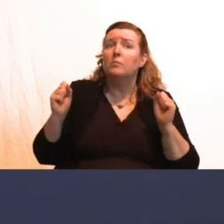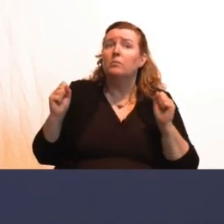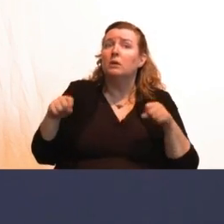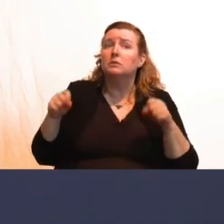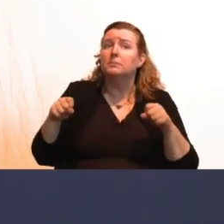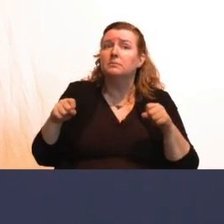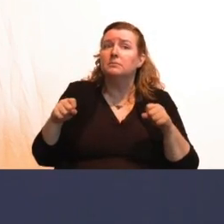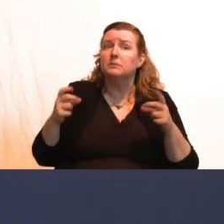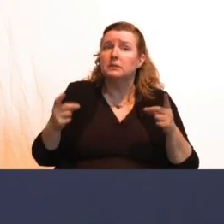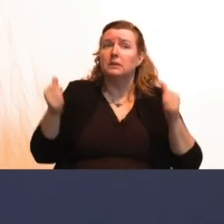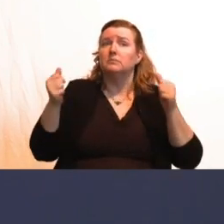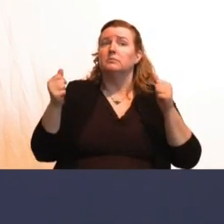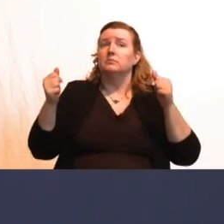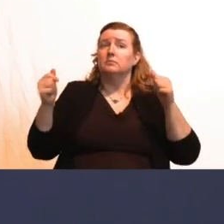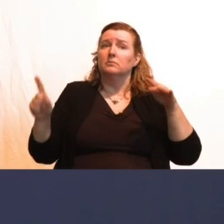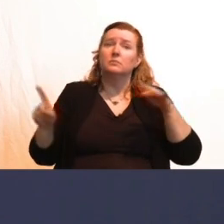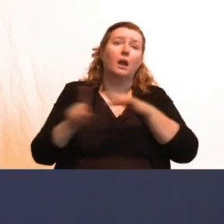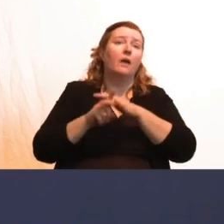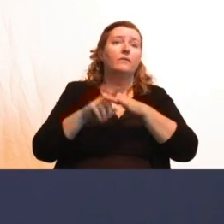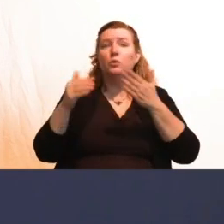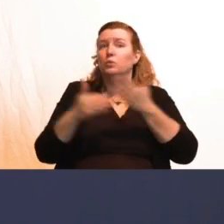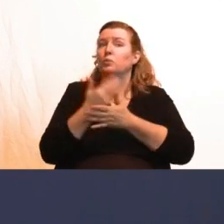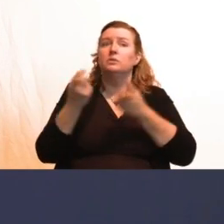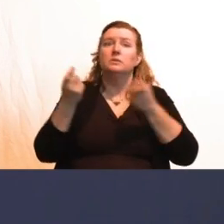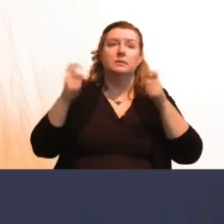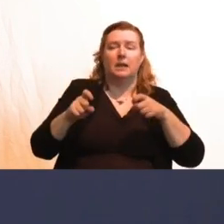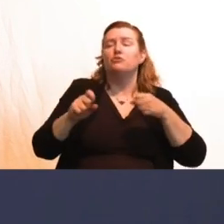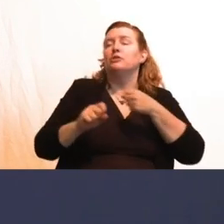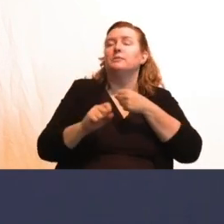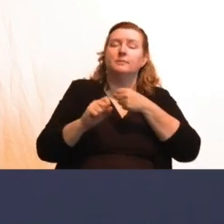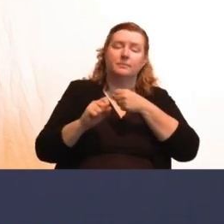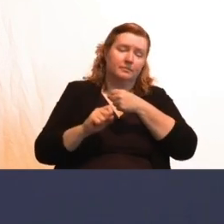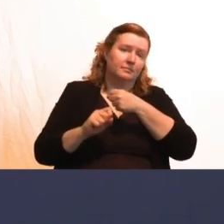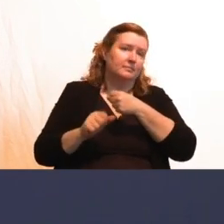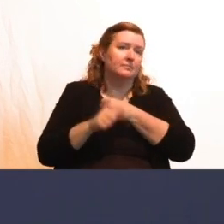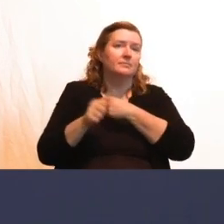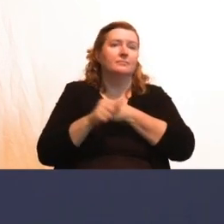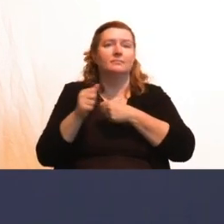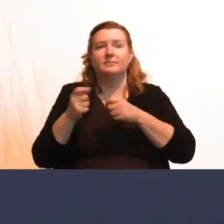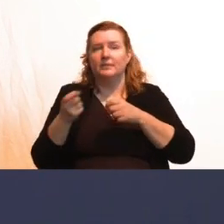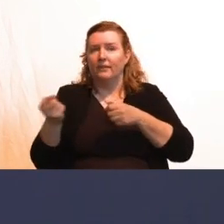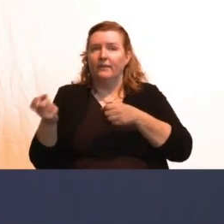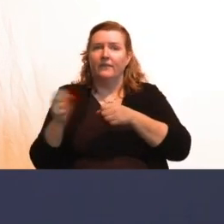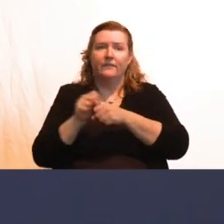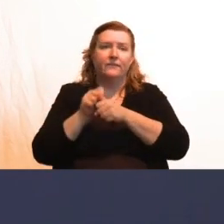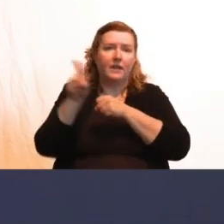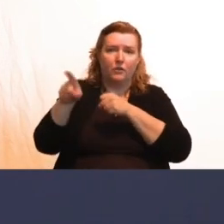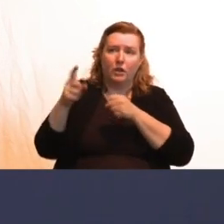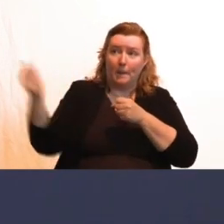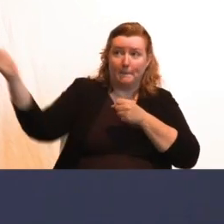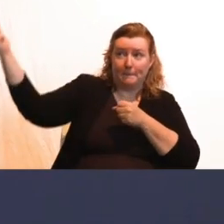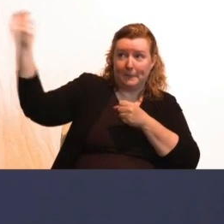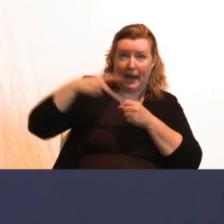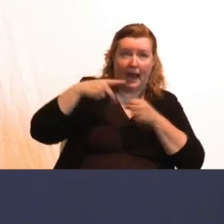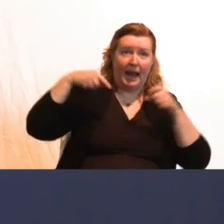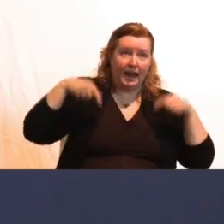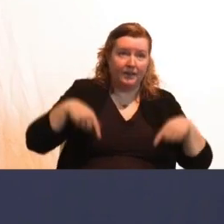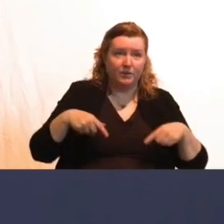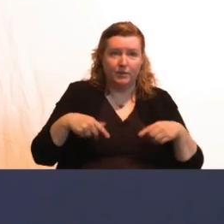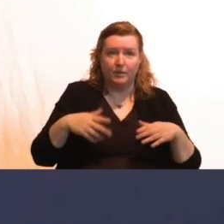bring us all back together again as one happy family? Thank you. Well said. I mean, on the former, I